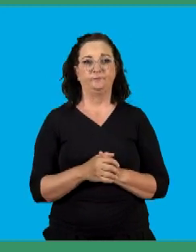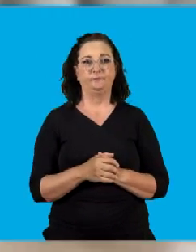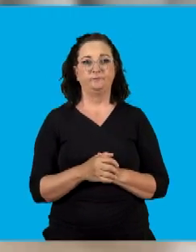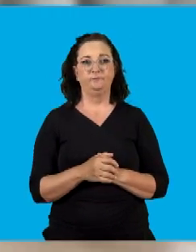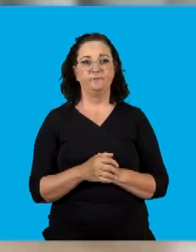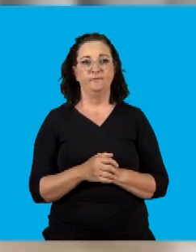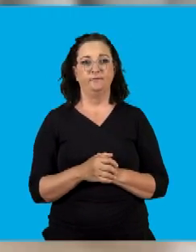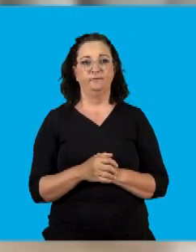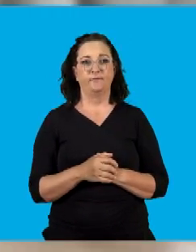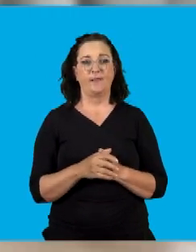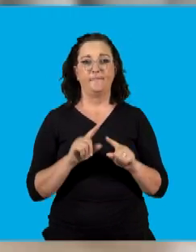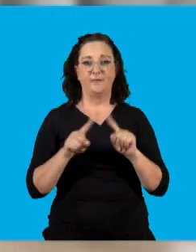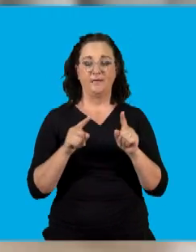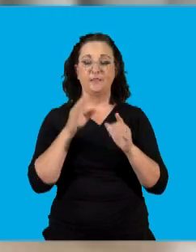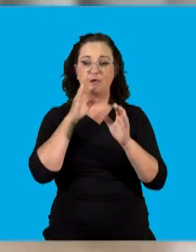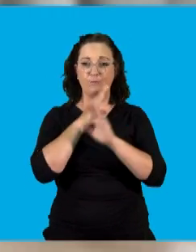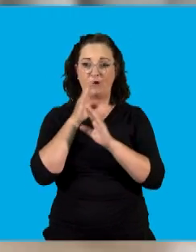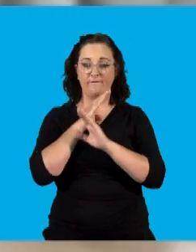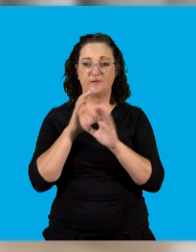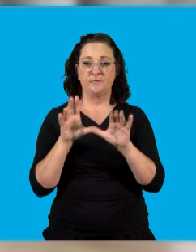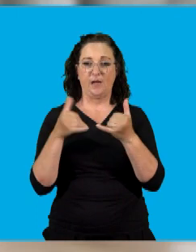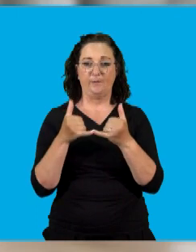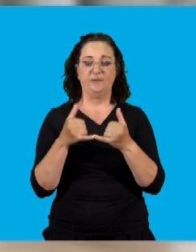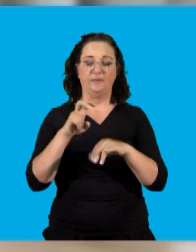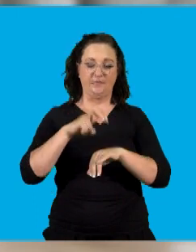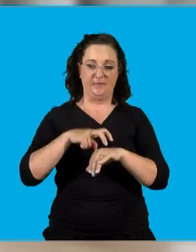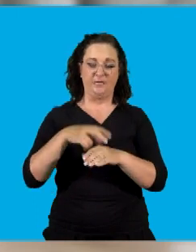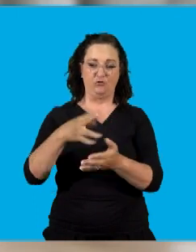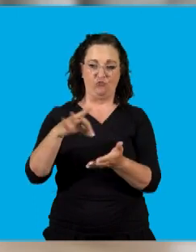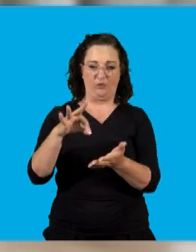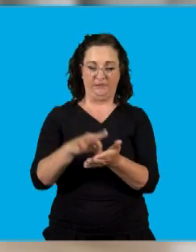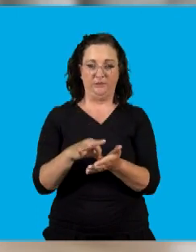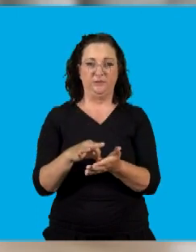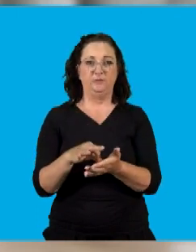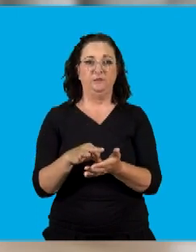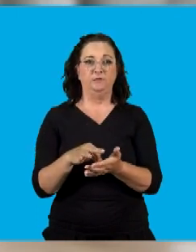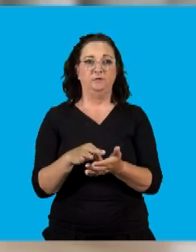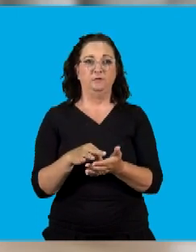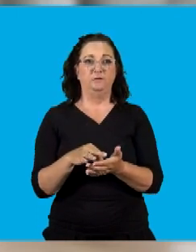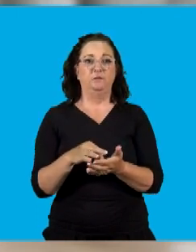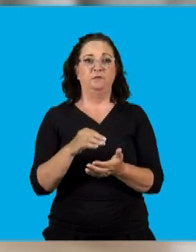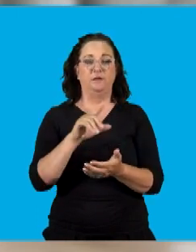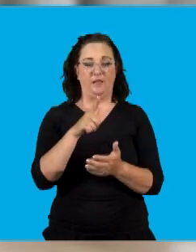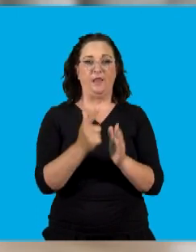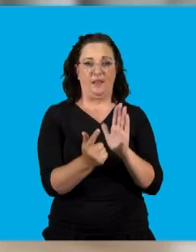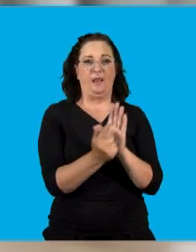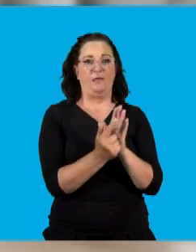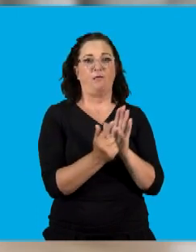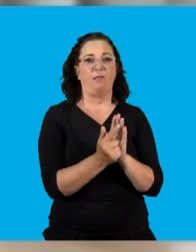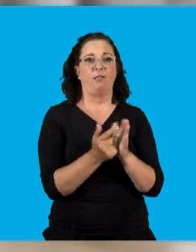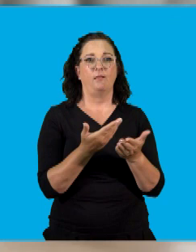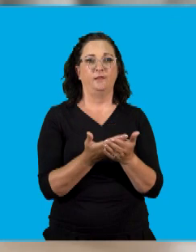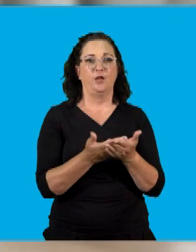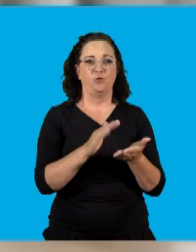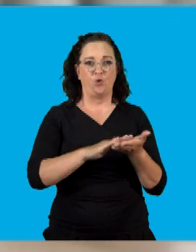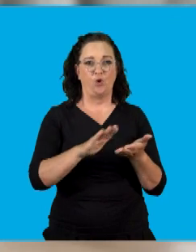obviously a private company, it's a registered business. You register this business, then it becomes a legal entity, and